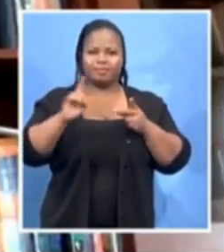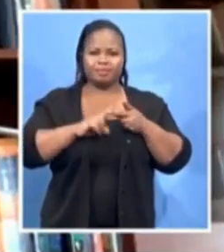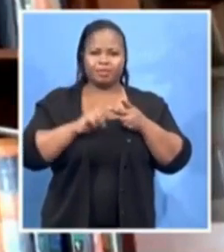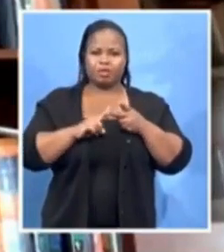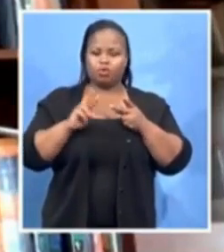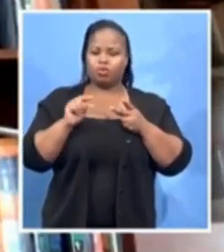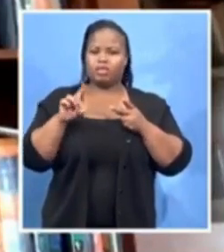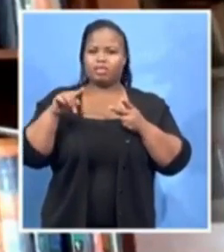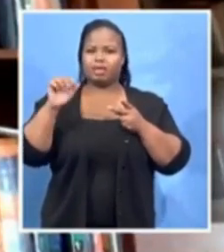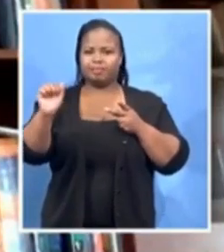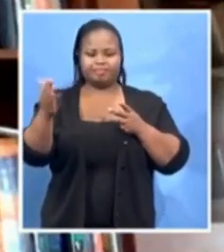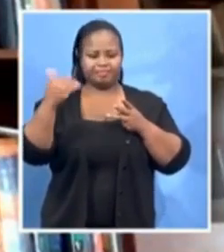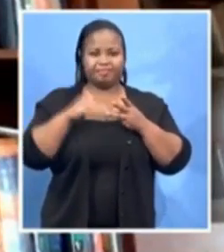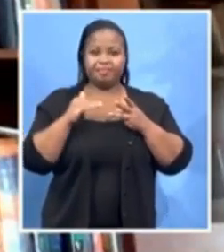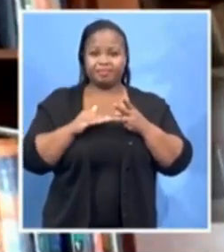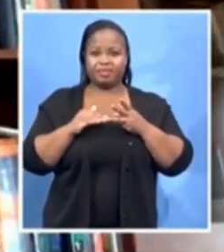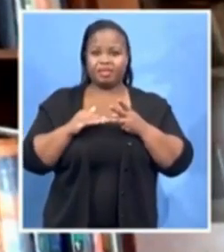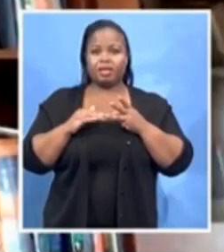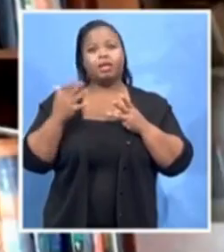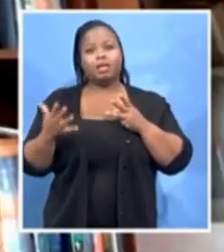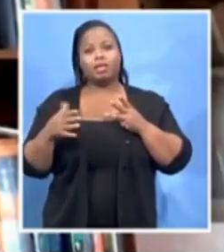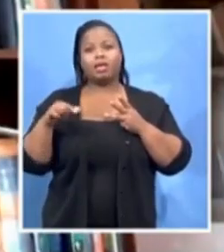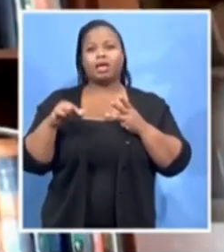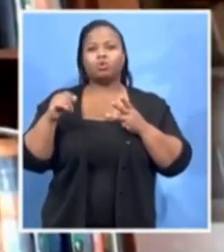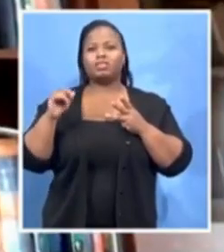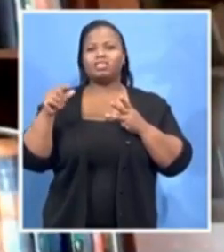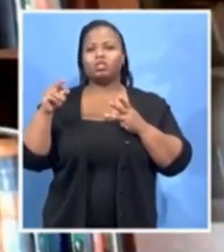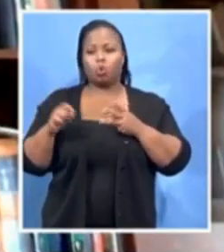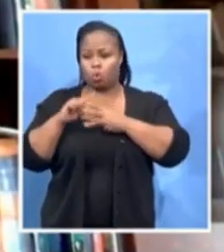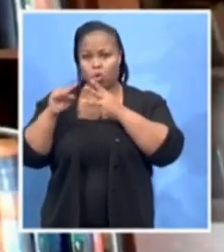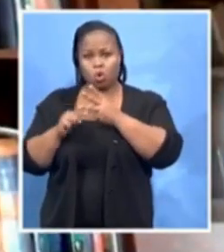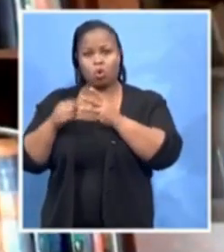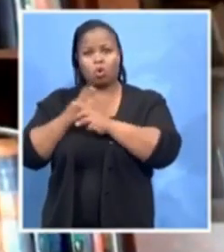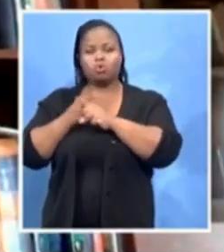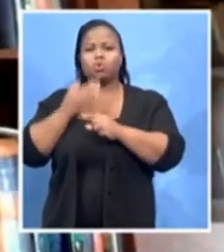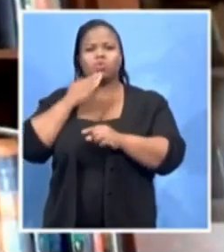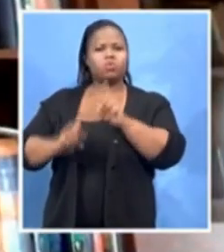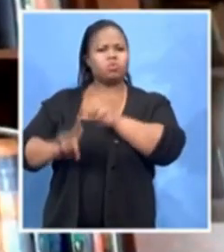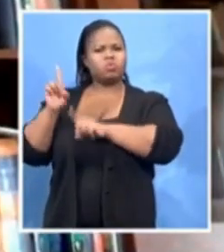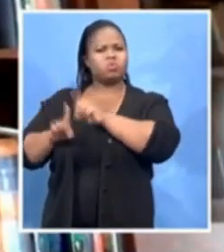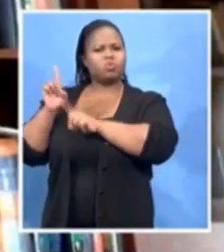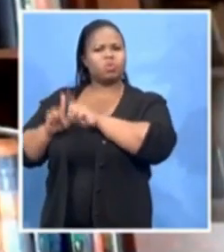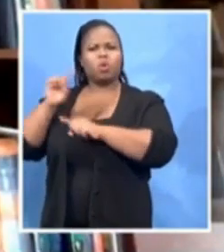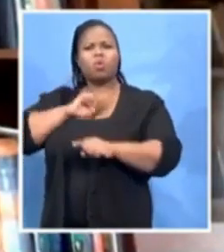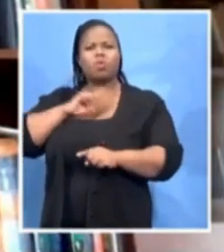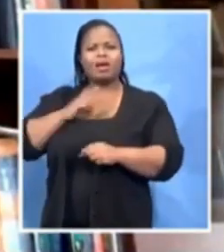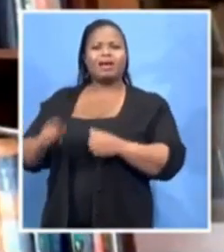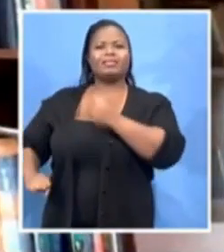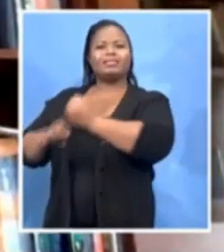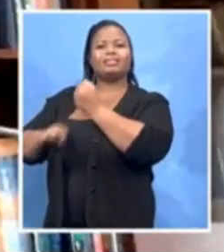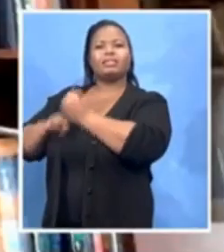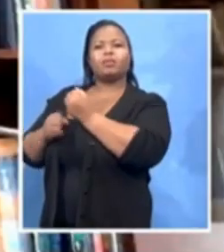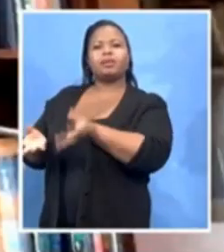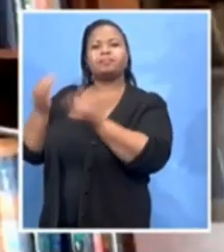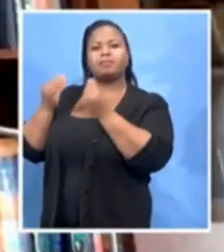have Agostino Neto's MPLA. It succeeds because it is supported and it is assumed that Neto is going to join in